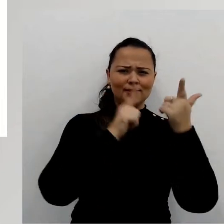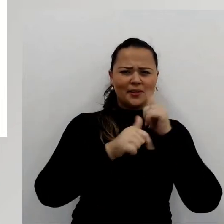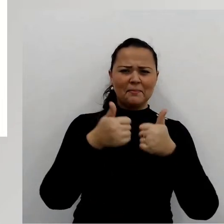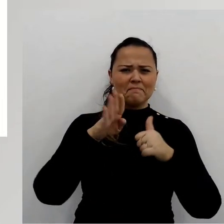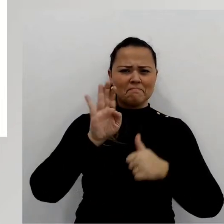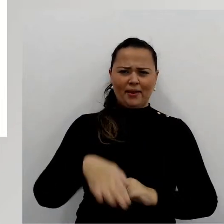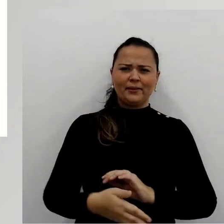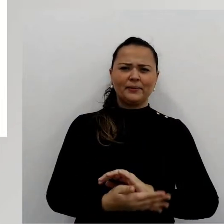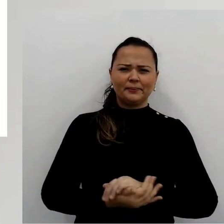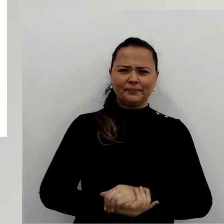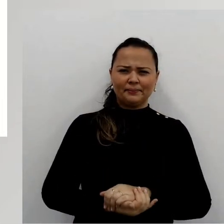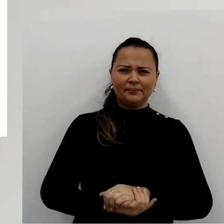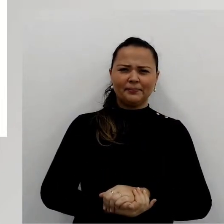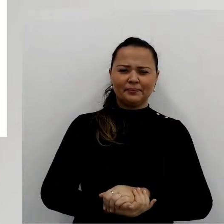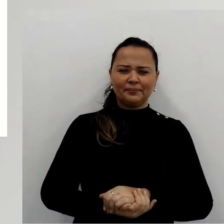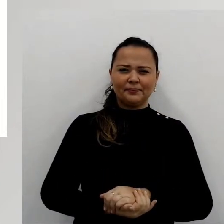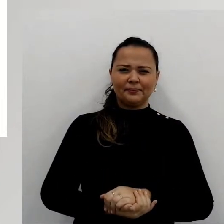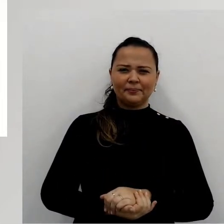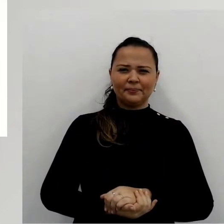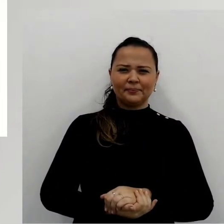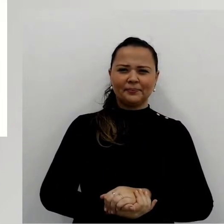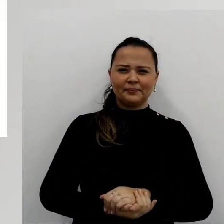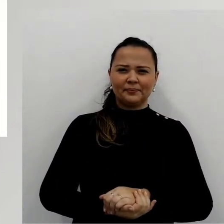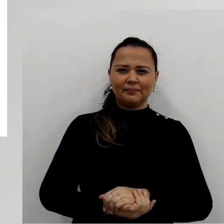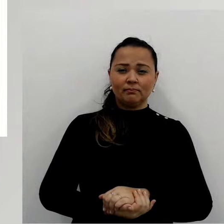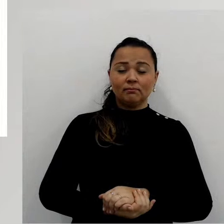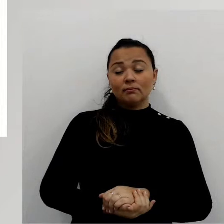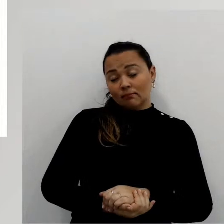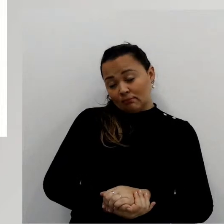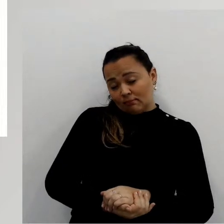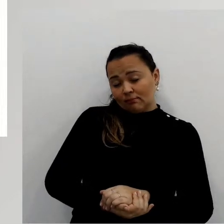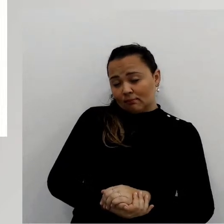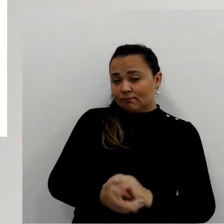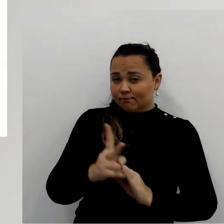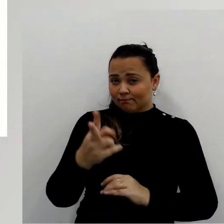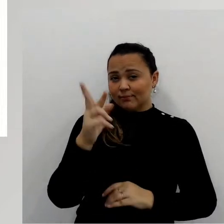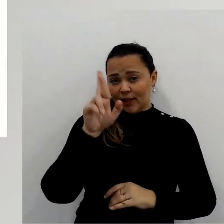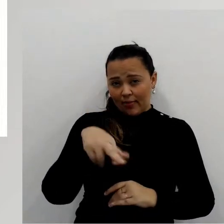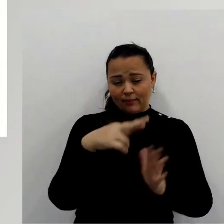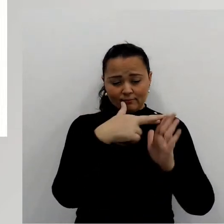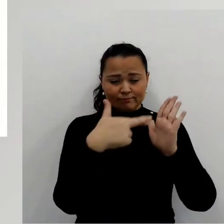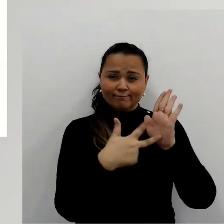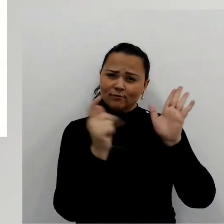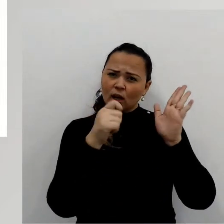This is really a visual diagram of what the new